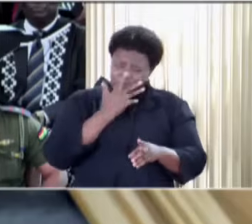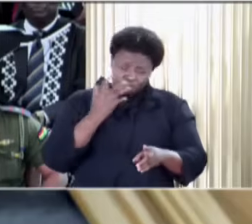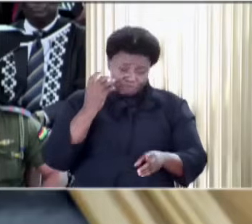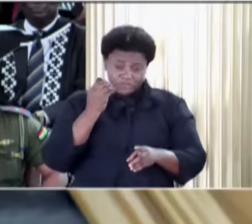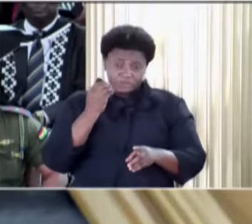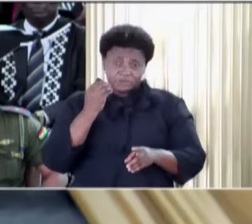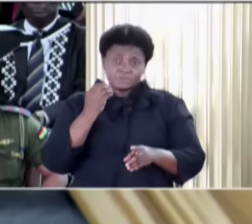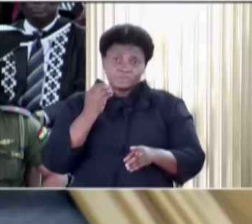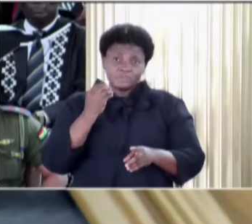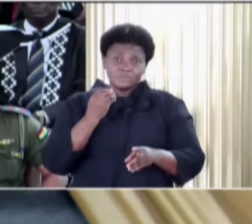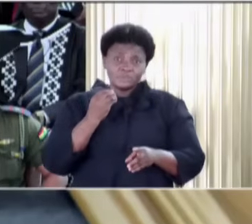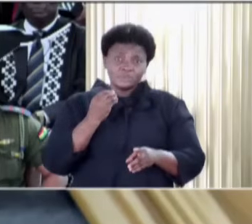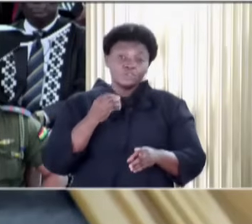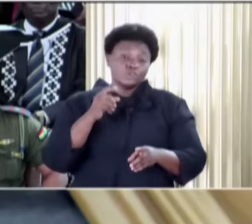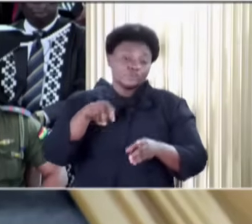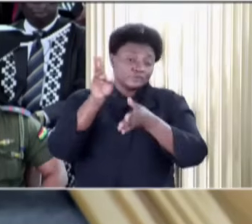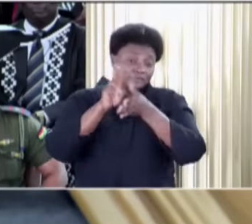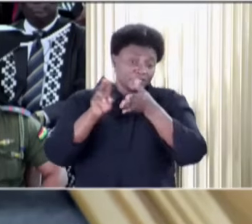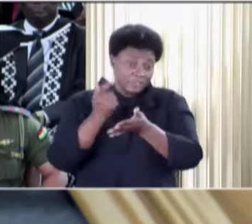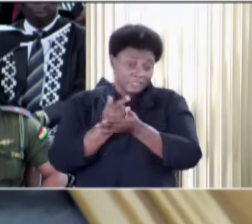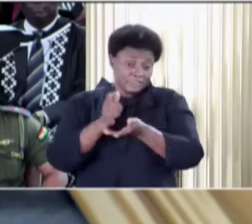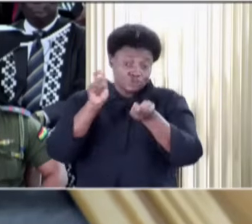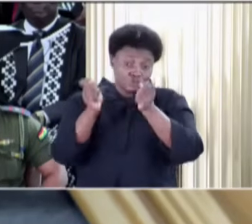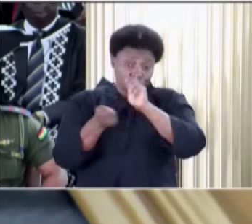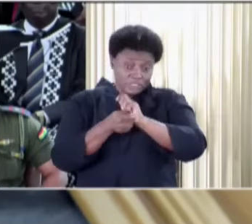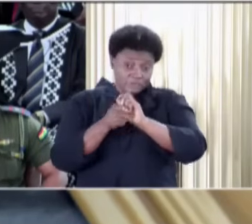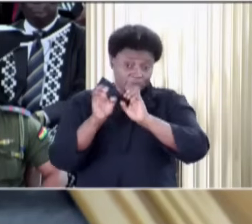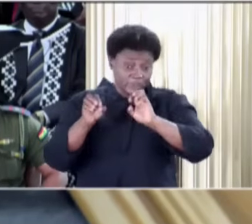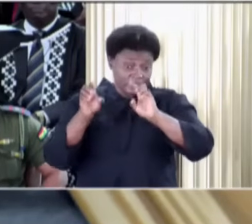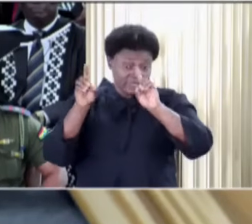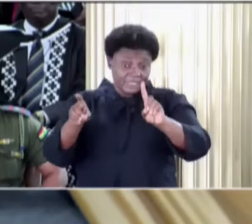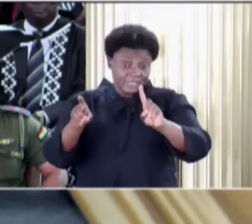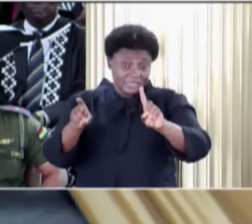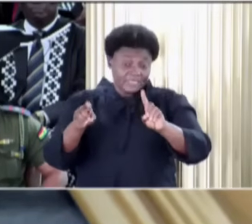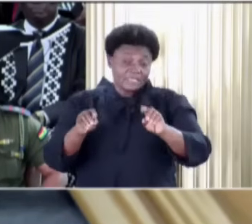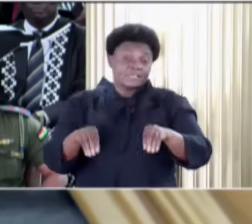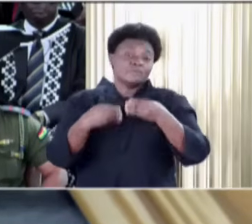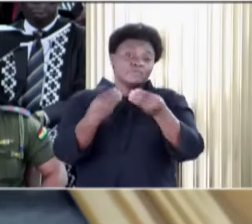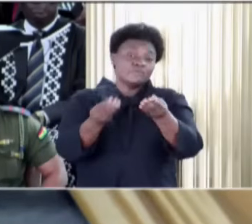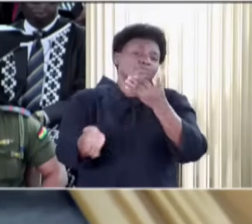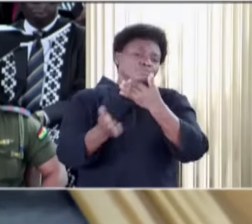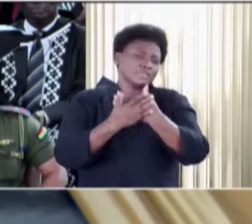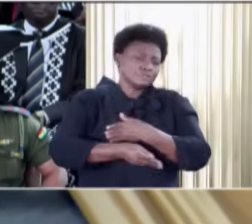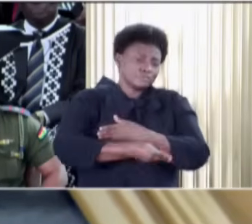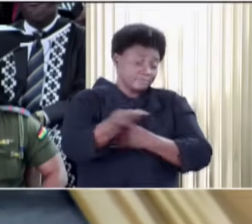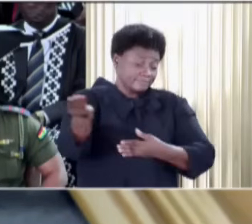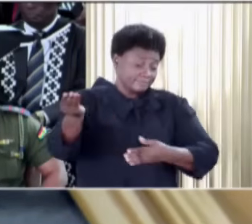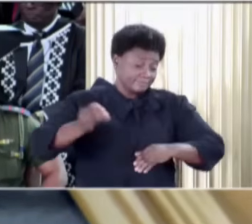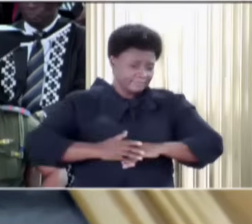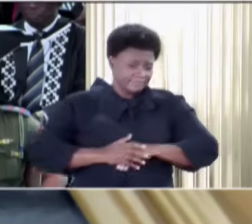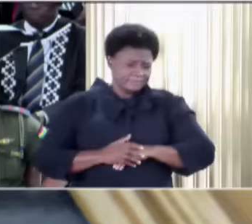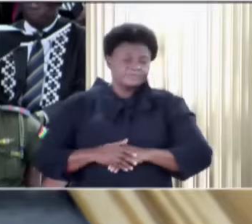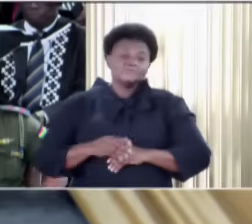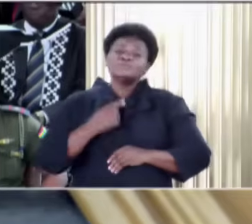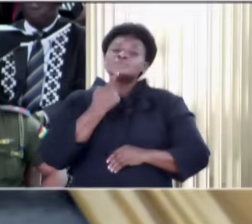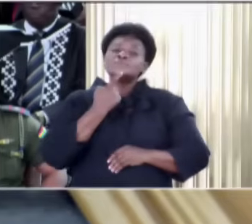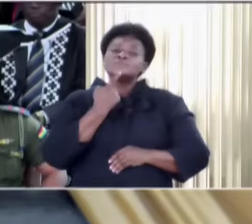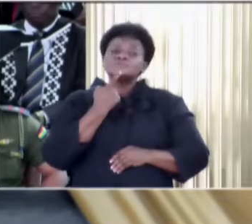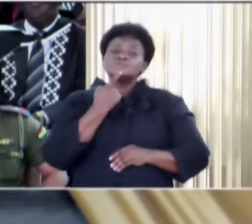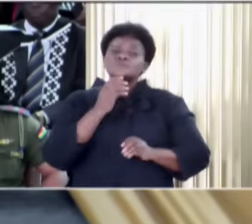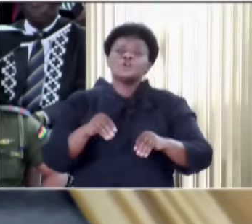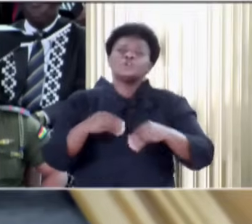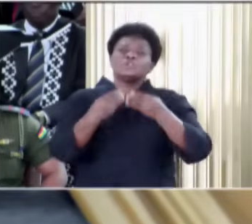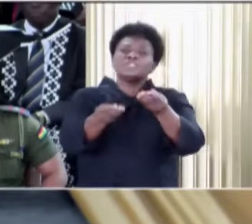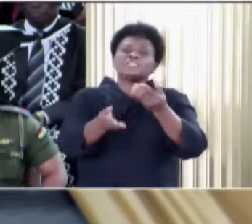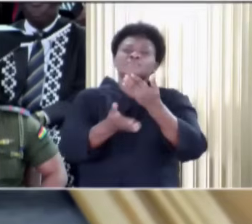stellar University of Ghana transformative education. I'm handing it back to you. And I'm not handing your education back